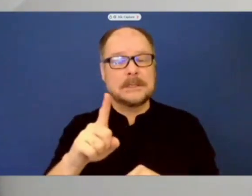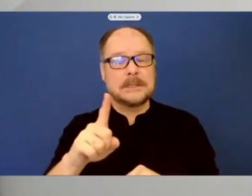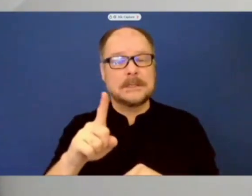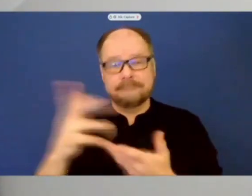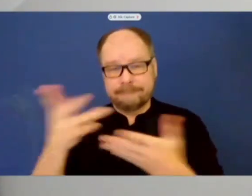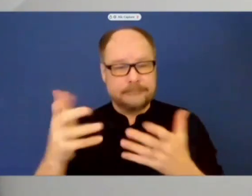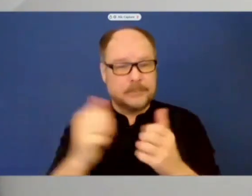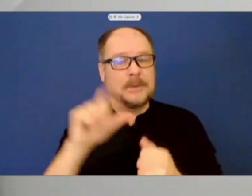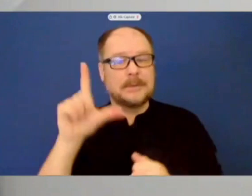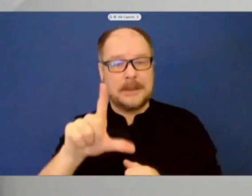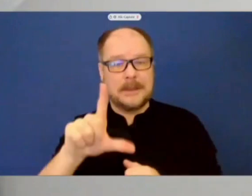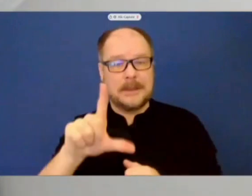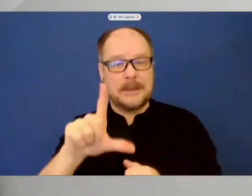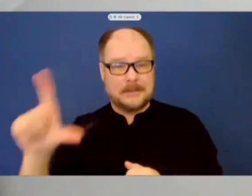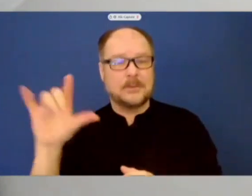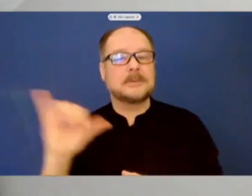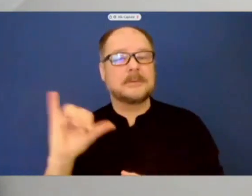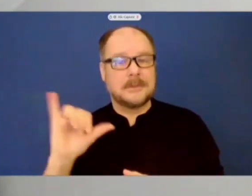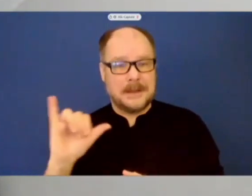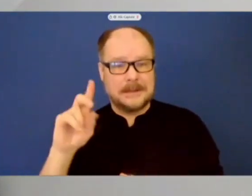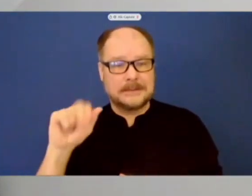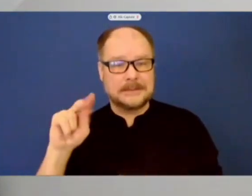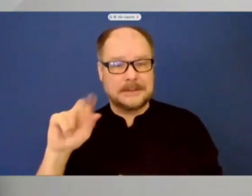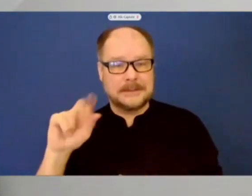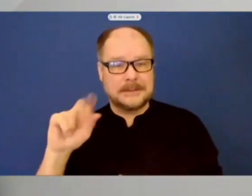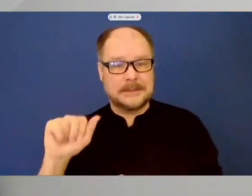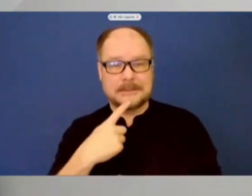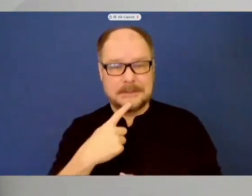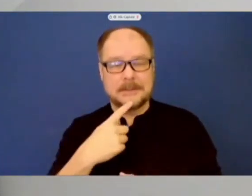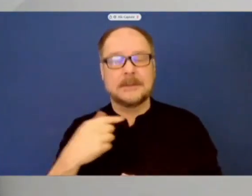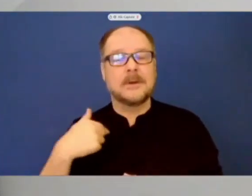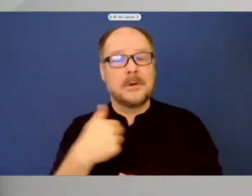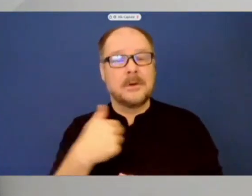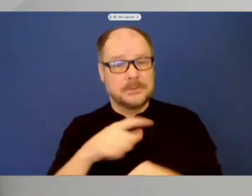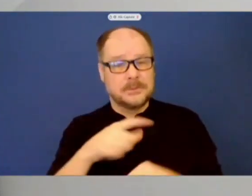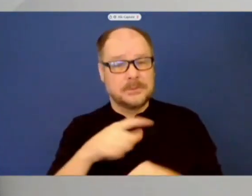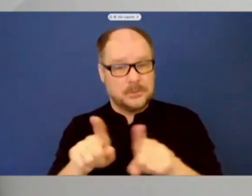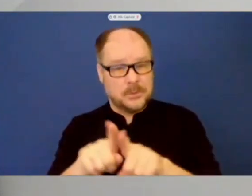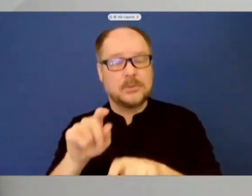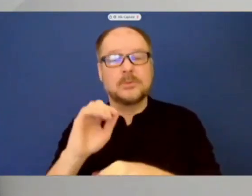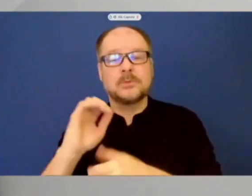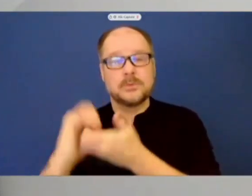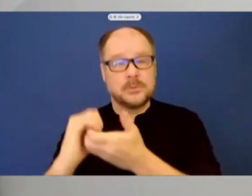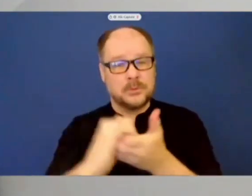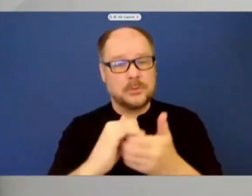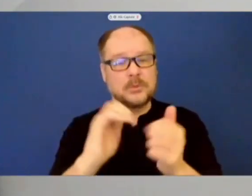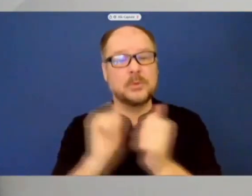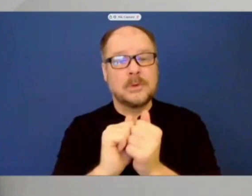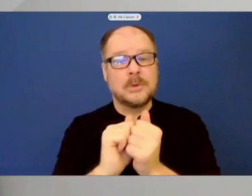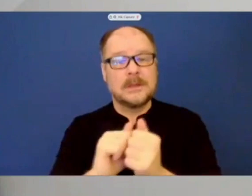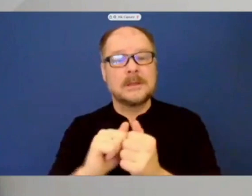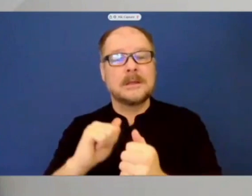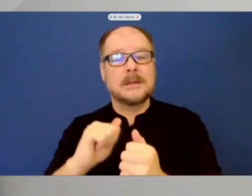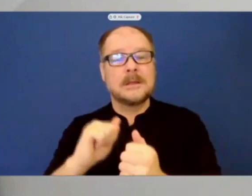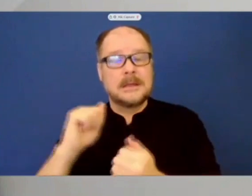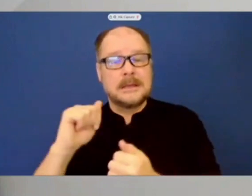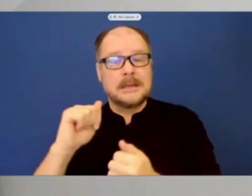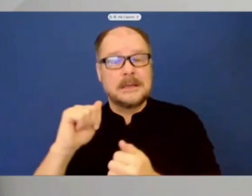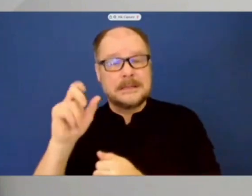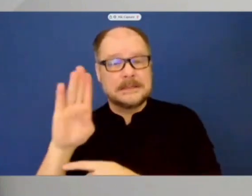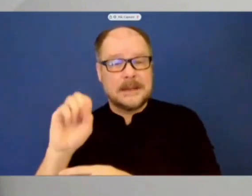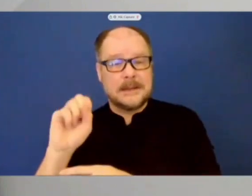Dina mentioned, as well as we are also working closely with our substance use, mental health providers, and other case